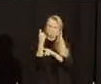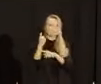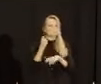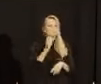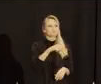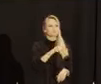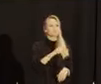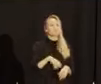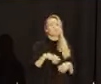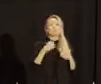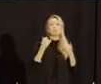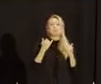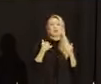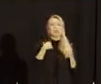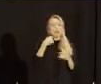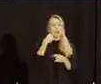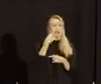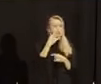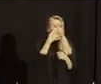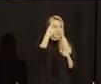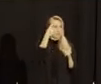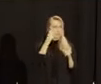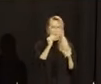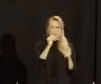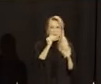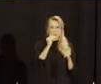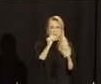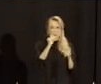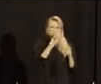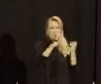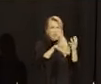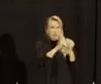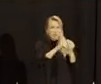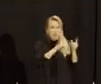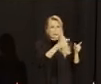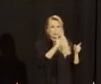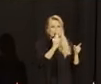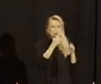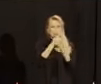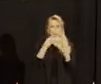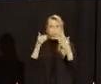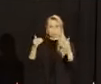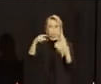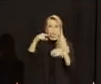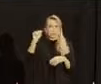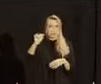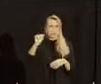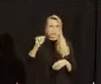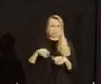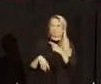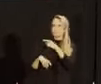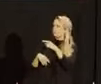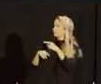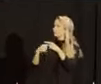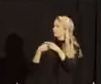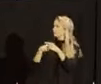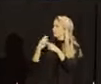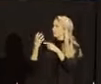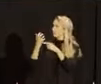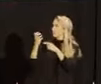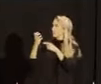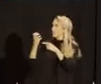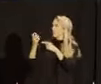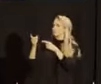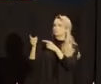before we go to Q&A? I'm going to hijack your Q&A bit. We're going over a little bit of